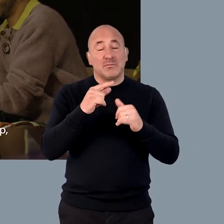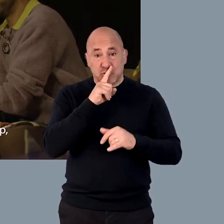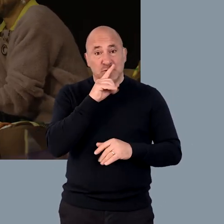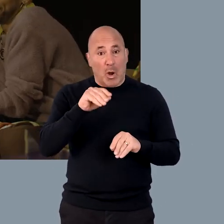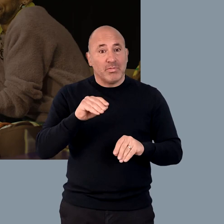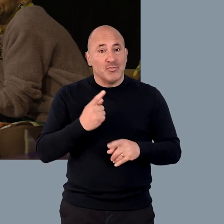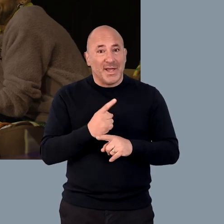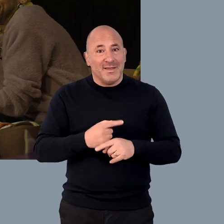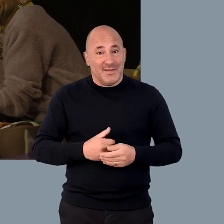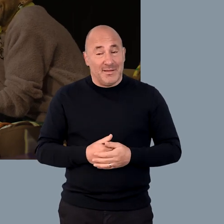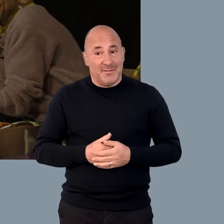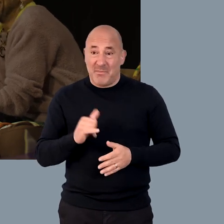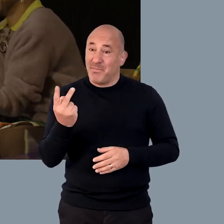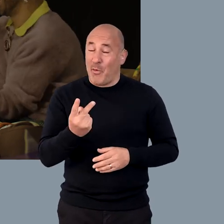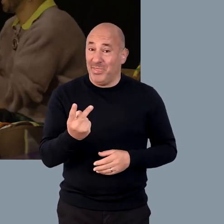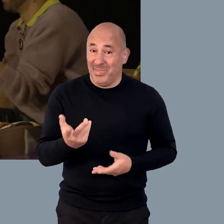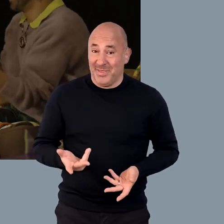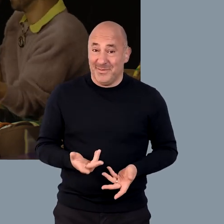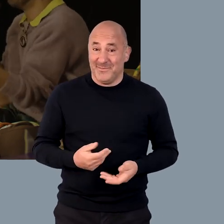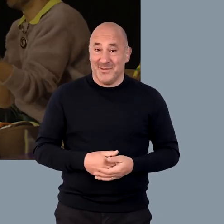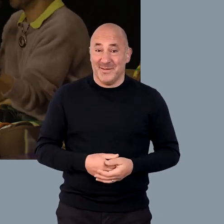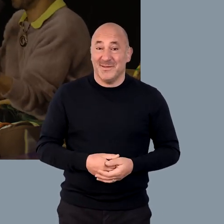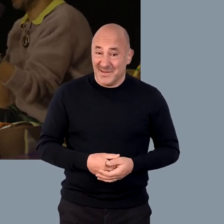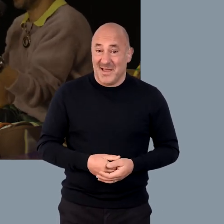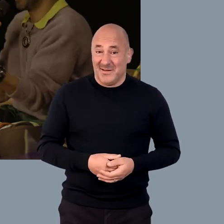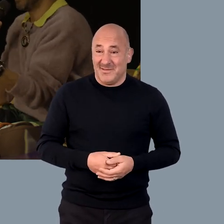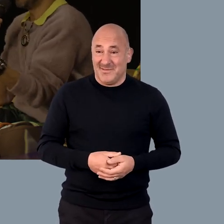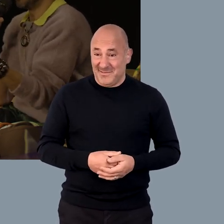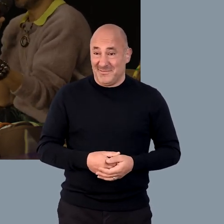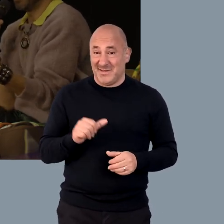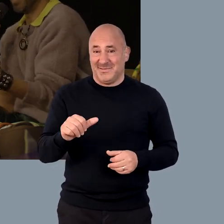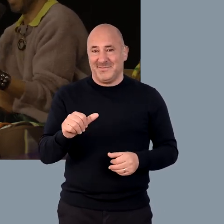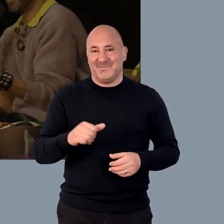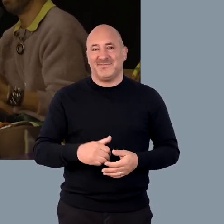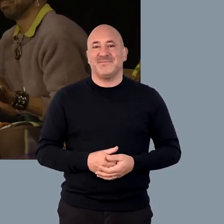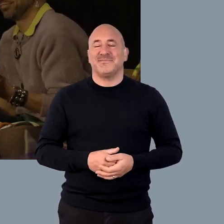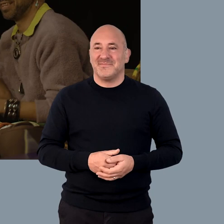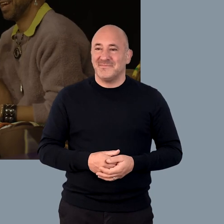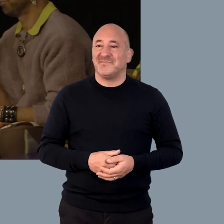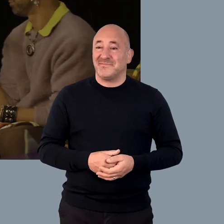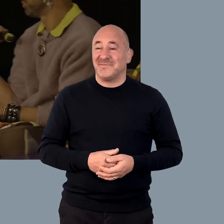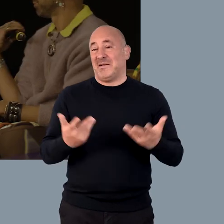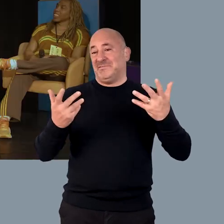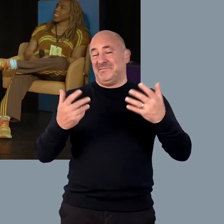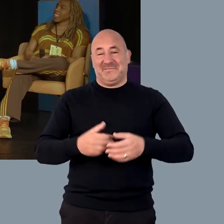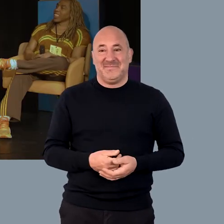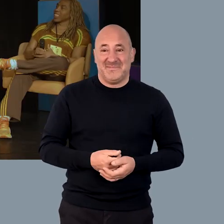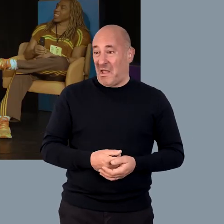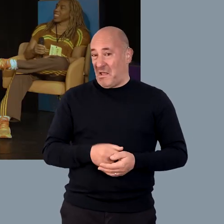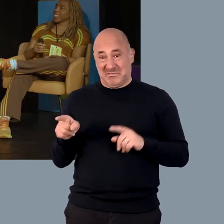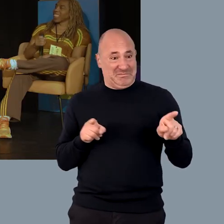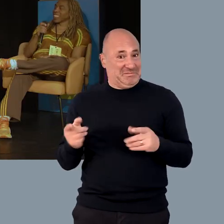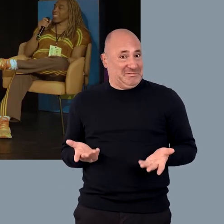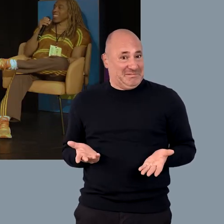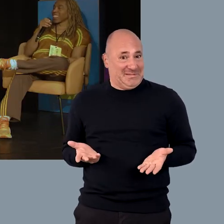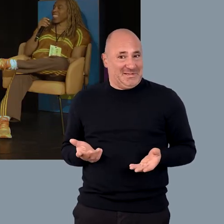it's about shutting up it's a it's it can be it can be a bit of faith you know yeah any